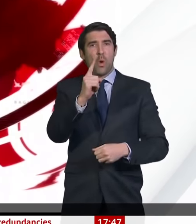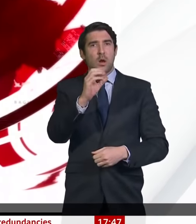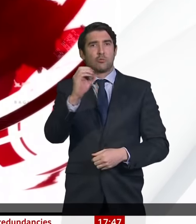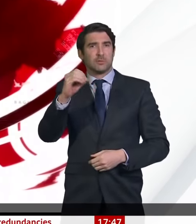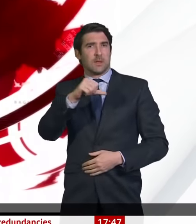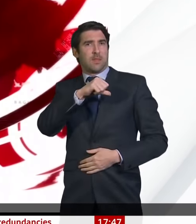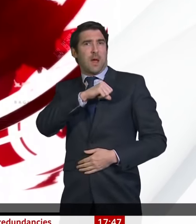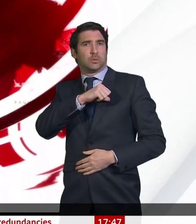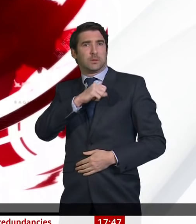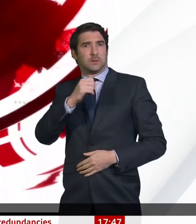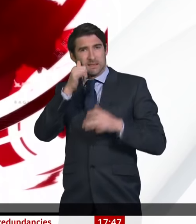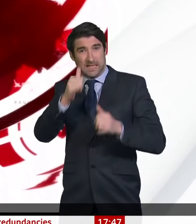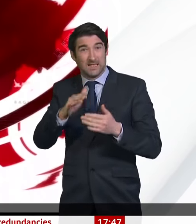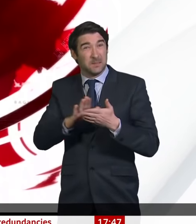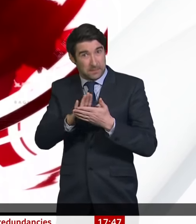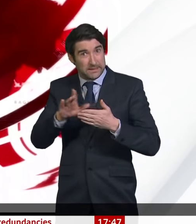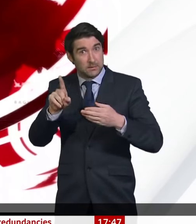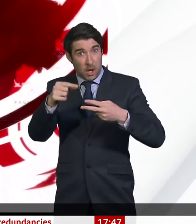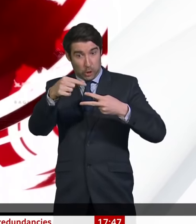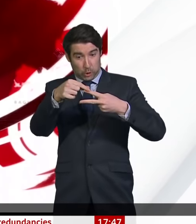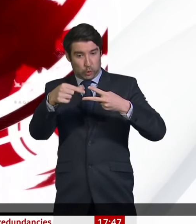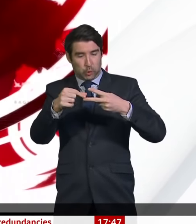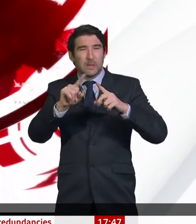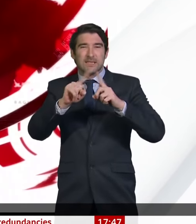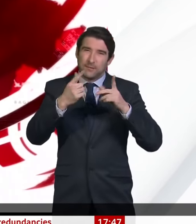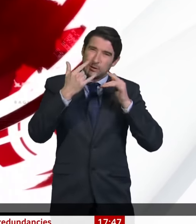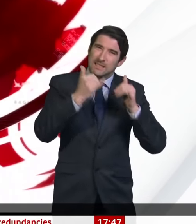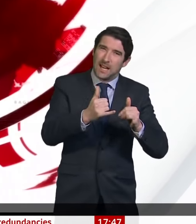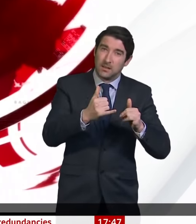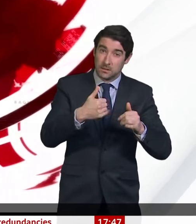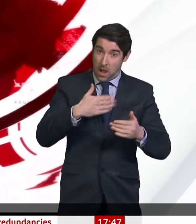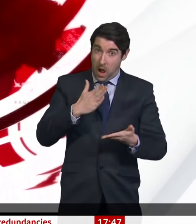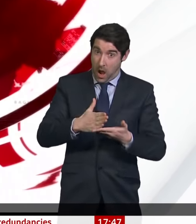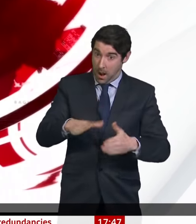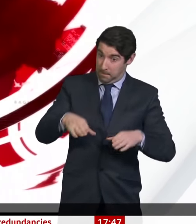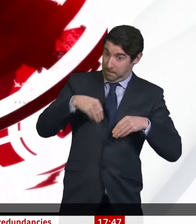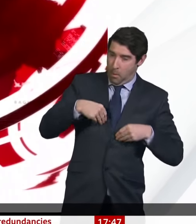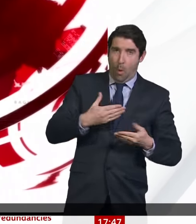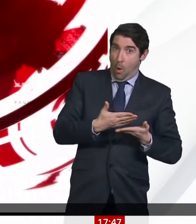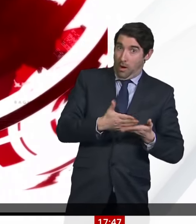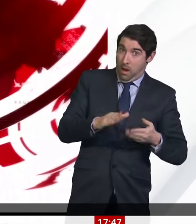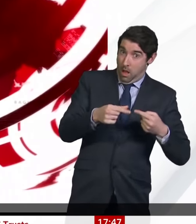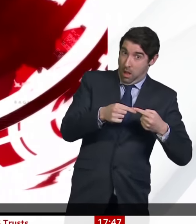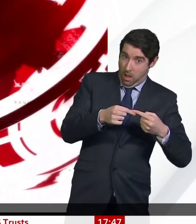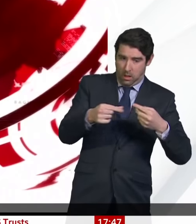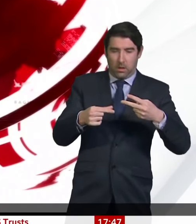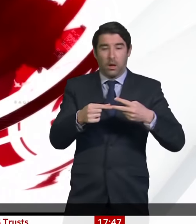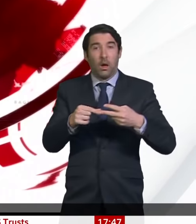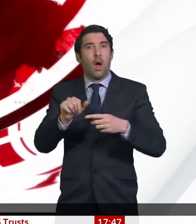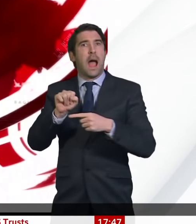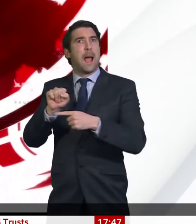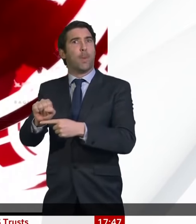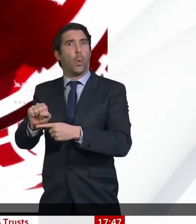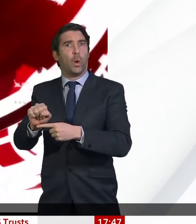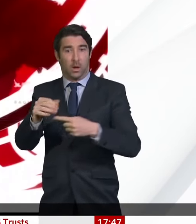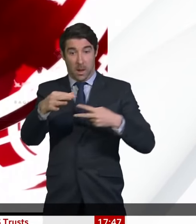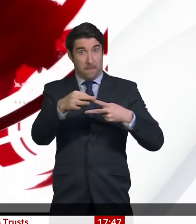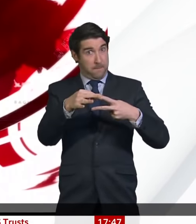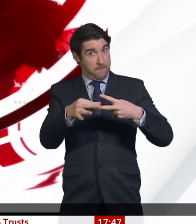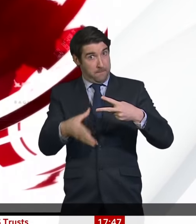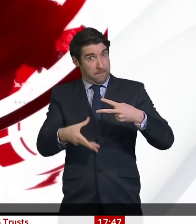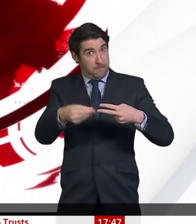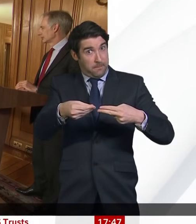tests? So the antibody test, as well as the test to say if people have got the disease right now. Can you give us a firm date